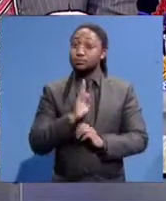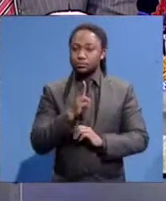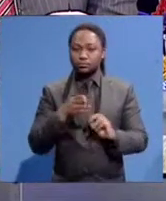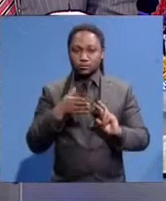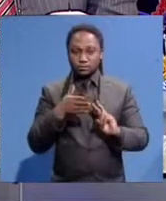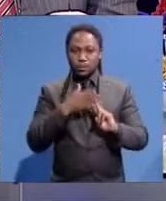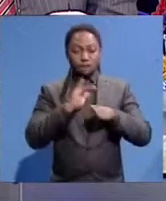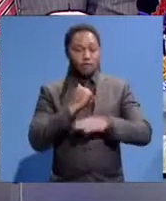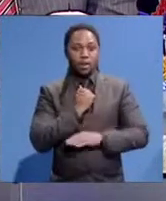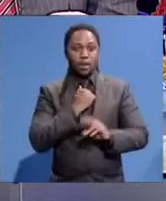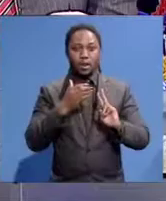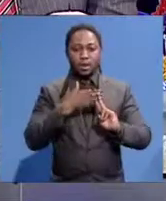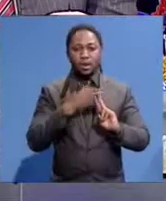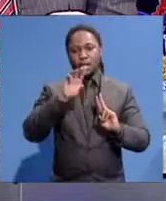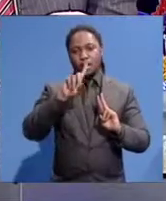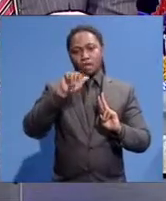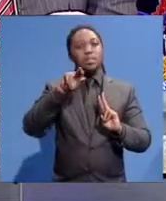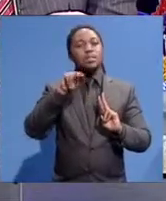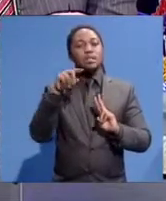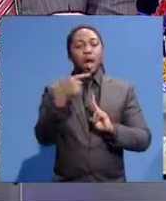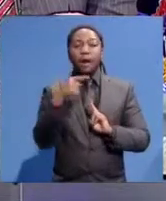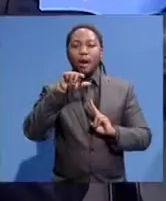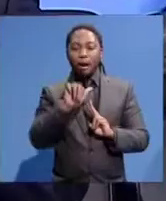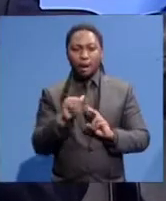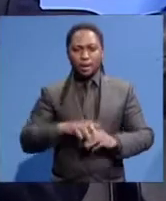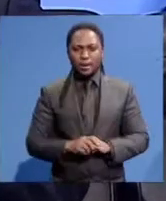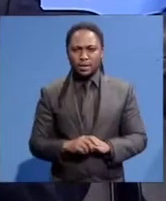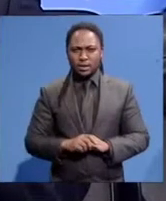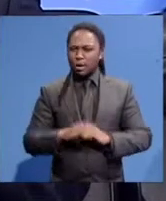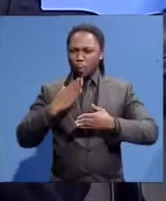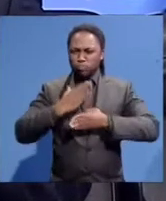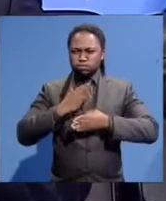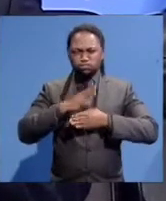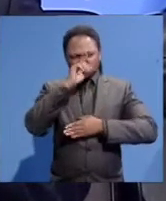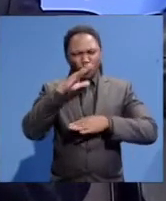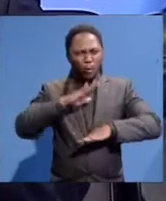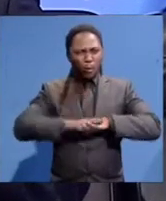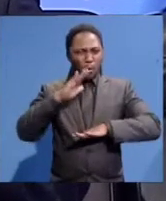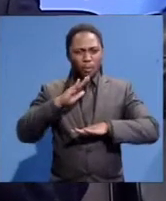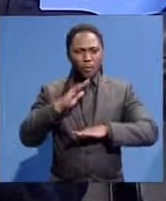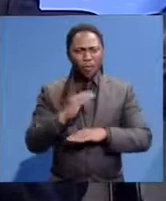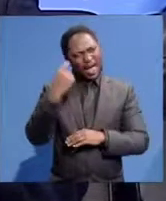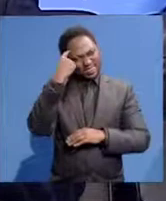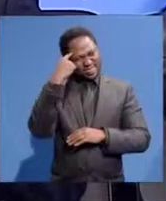friend of mine, Kaya Dlanga, social commentator, marketer, and I believe possibly the next Tutu.